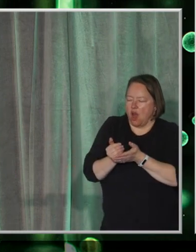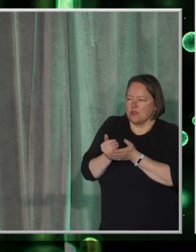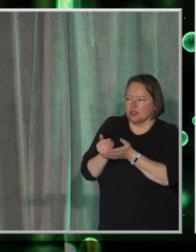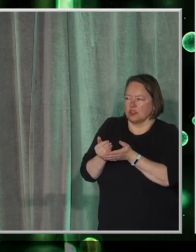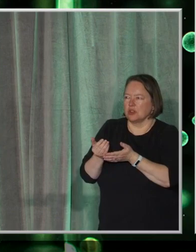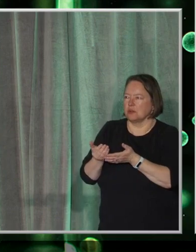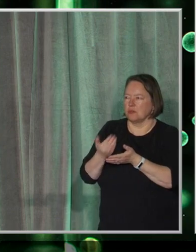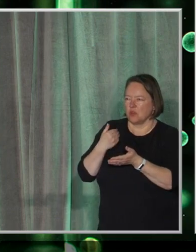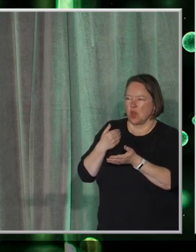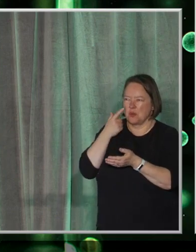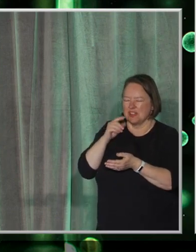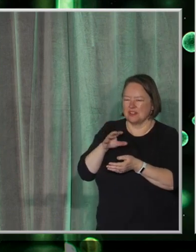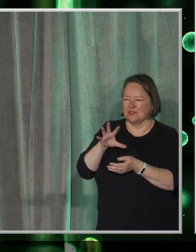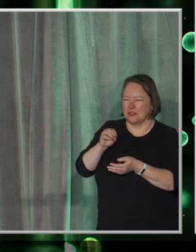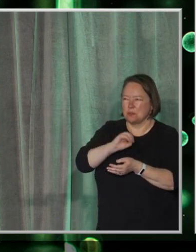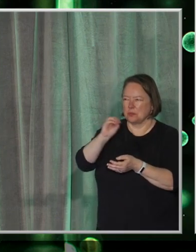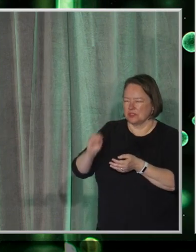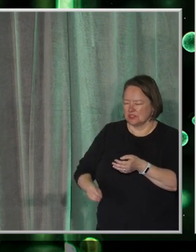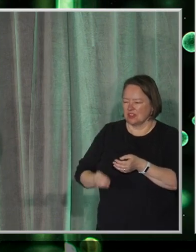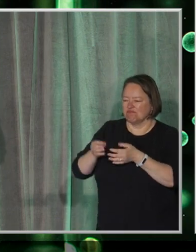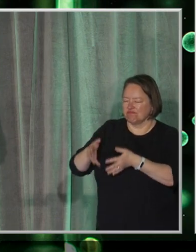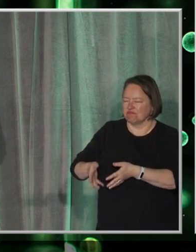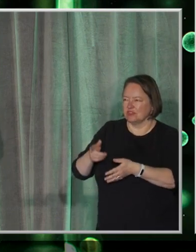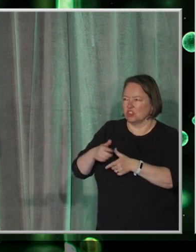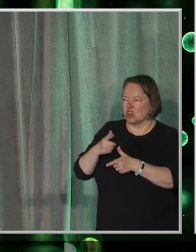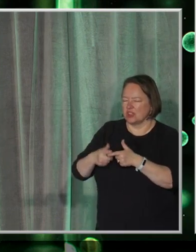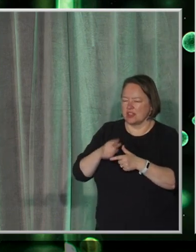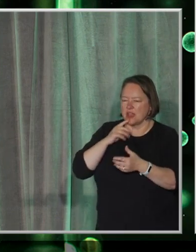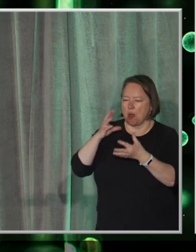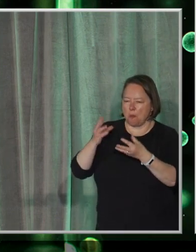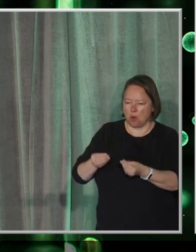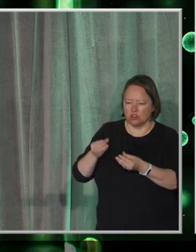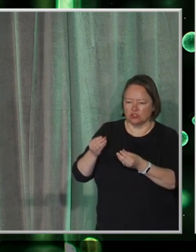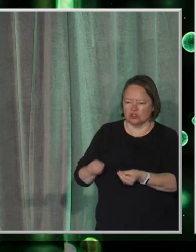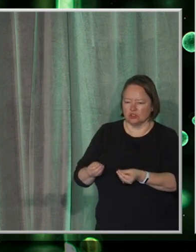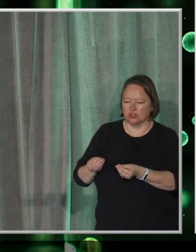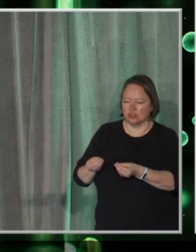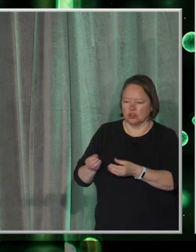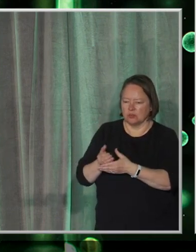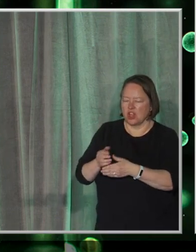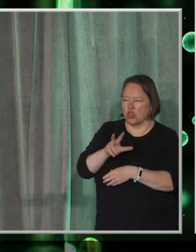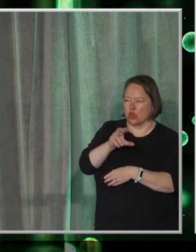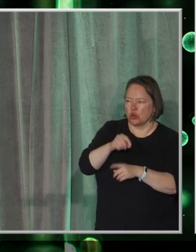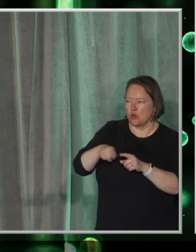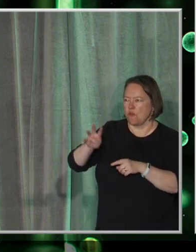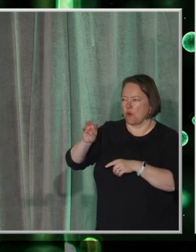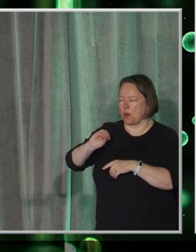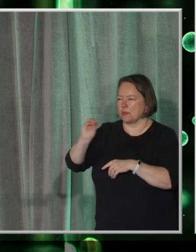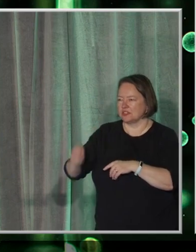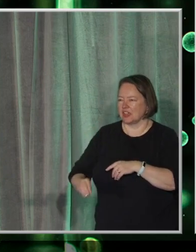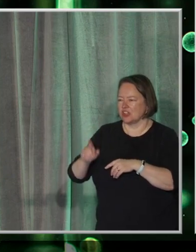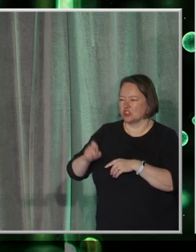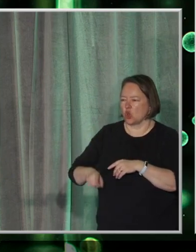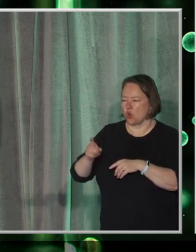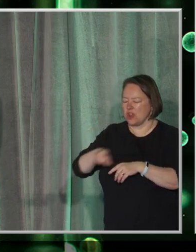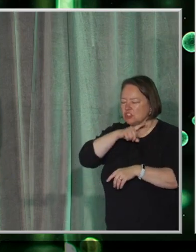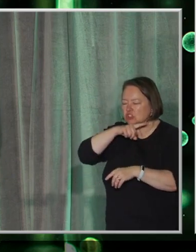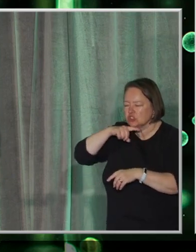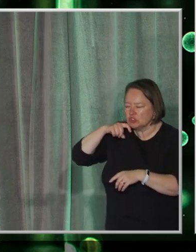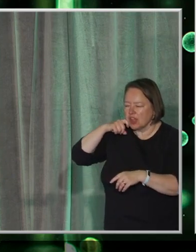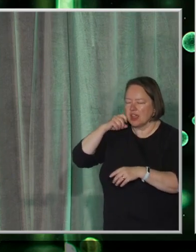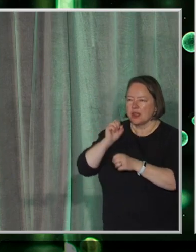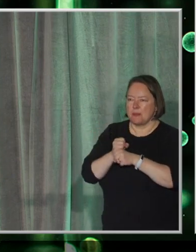all 50% flowering. So it has the moisture content that is between 30% and 40%. So we dry it to make it less